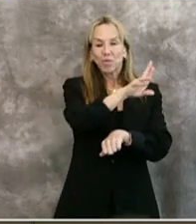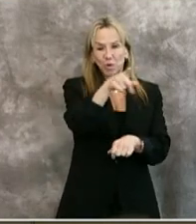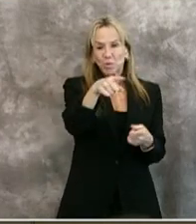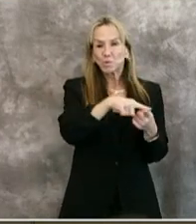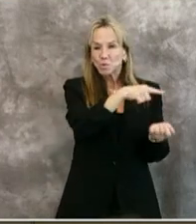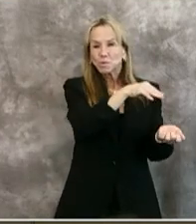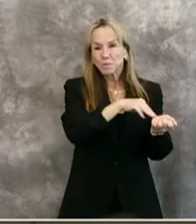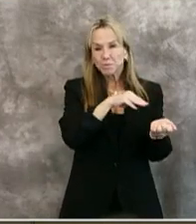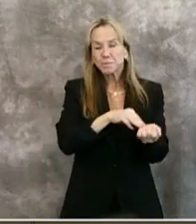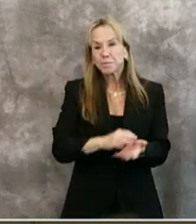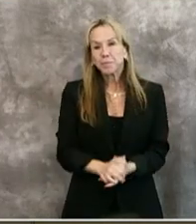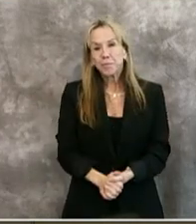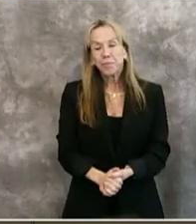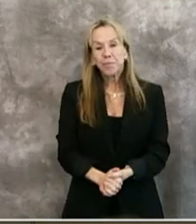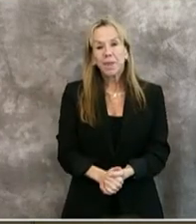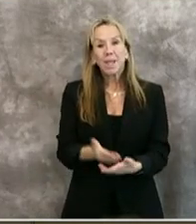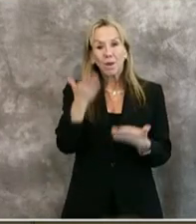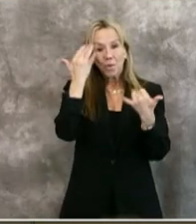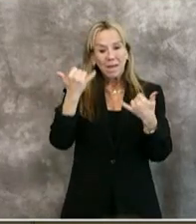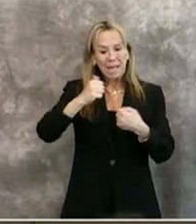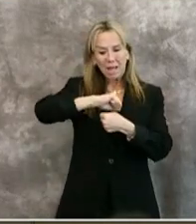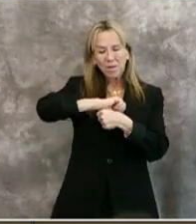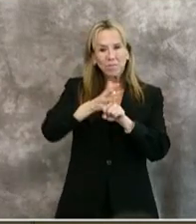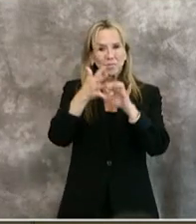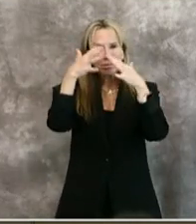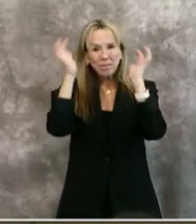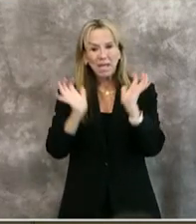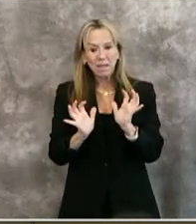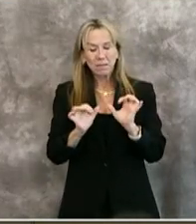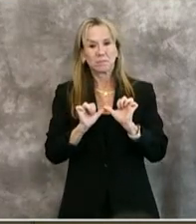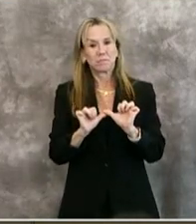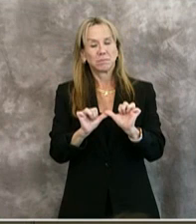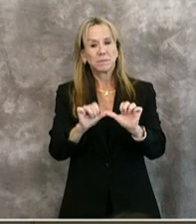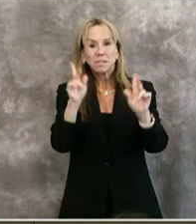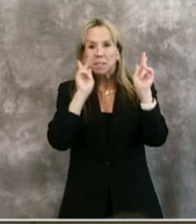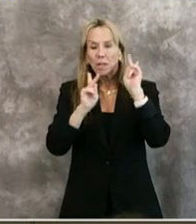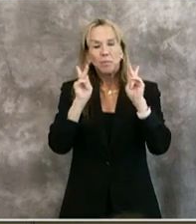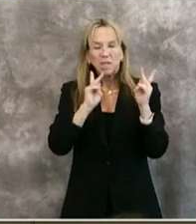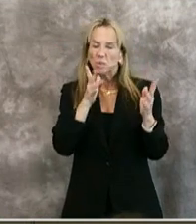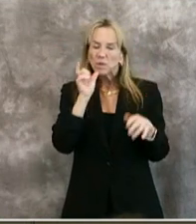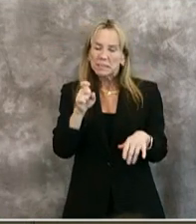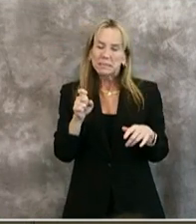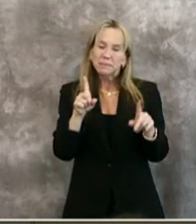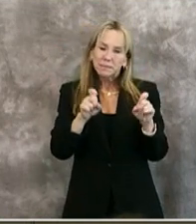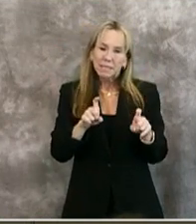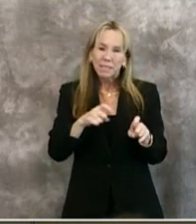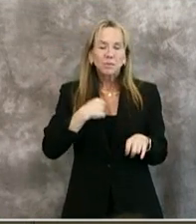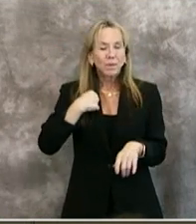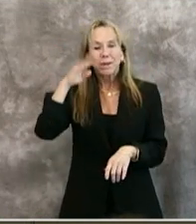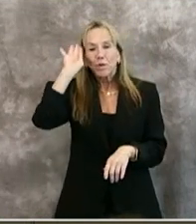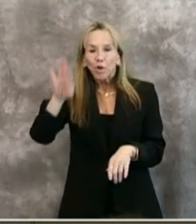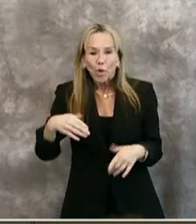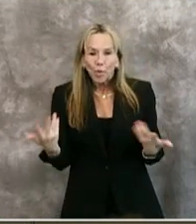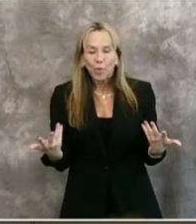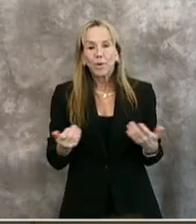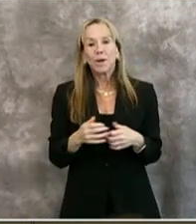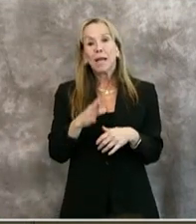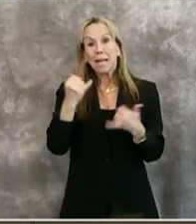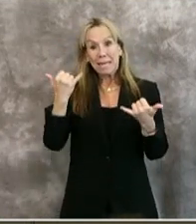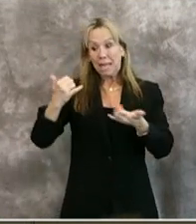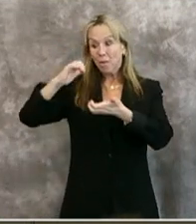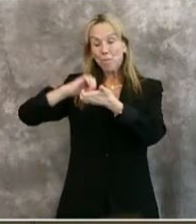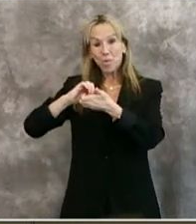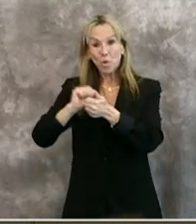provider. We know as this pandemic continues, many people are going to need to be tested. And with now this partnership